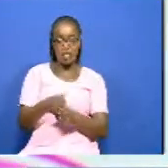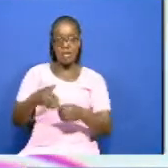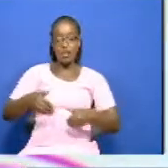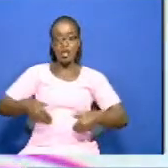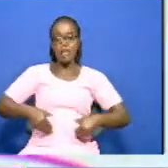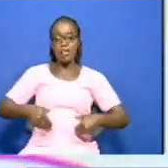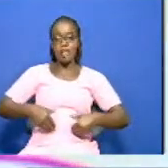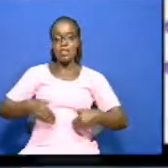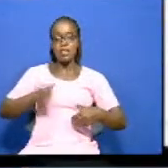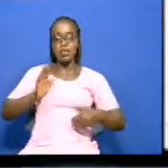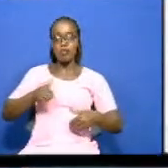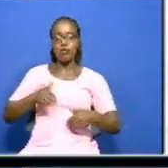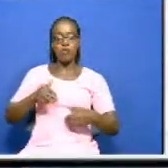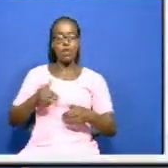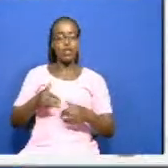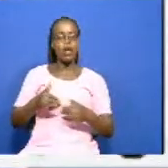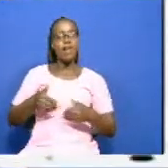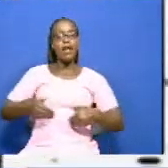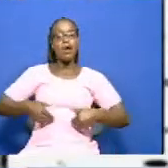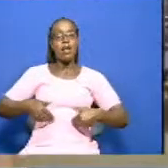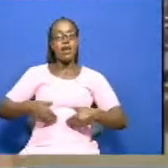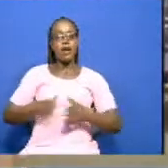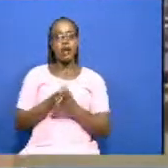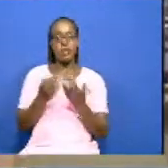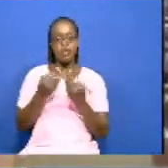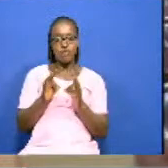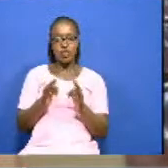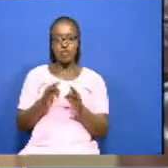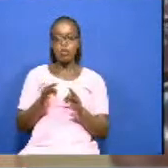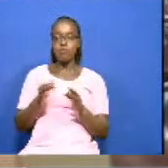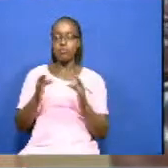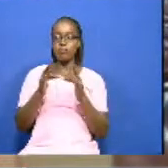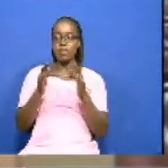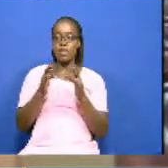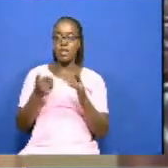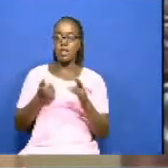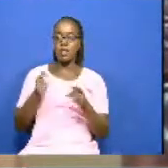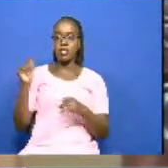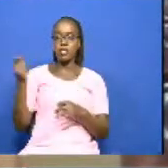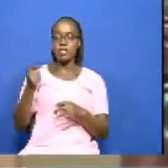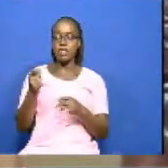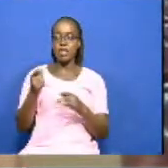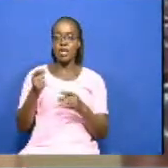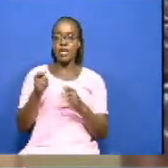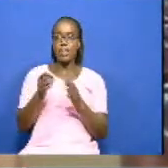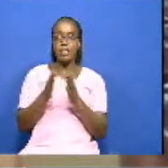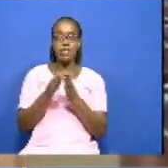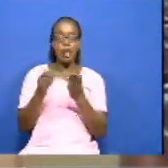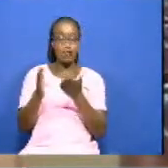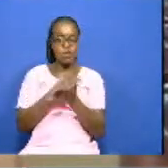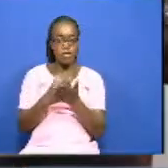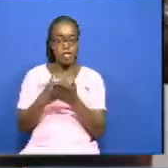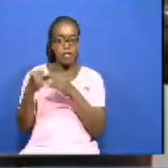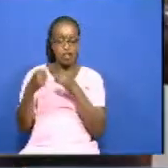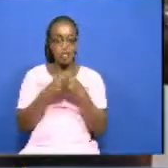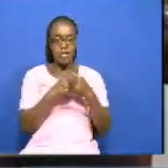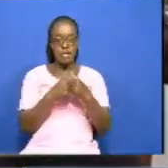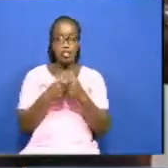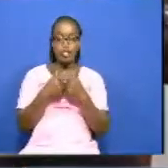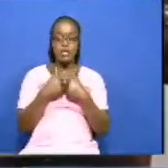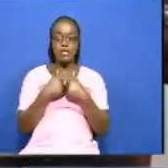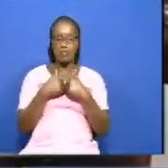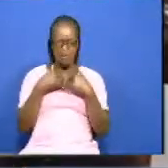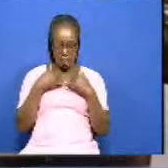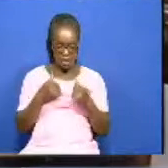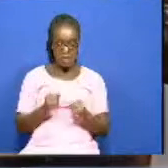young women online. The initiative under the Free to Be Online So Girls in Kenya enumerate the challenges they continue to face as they try